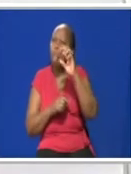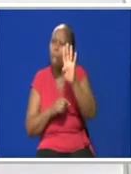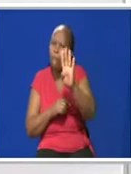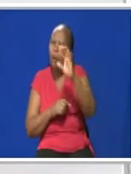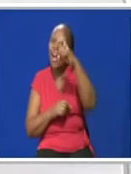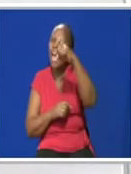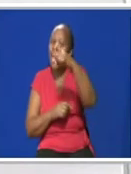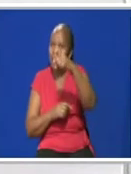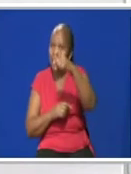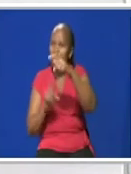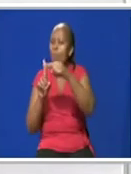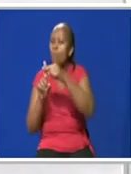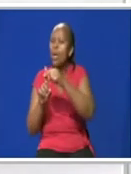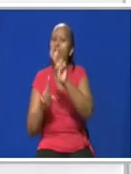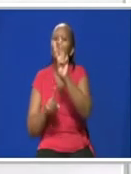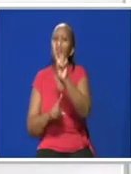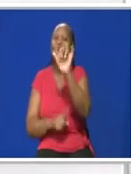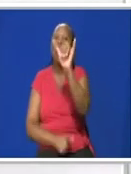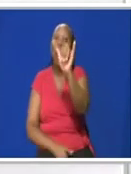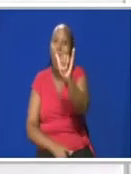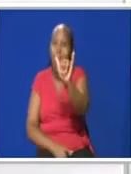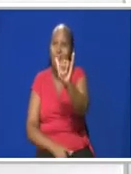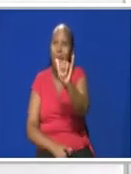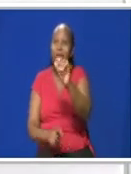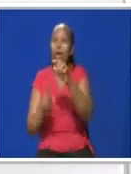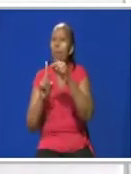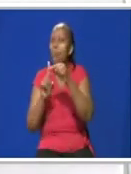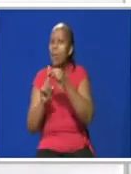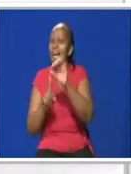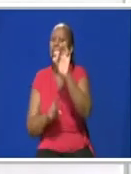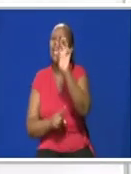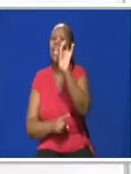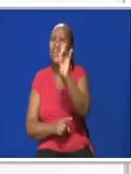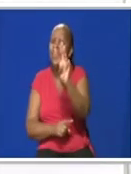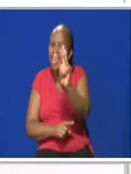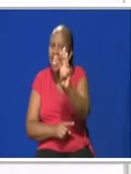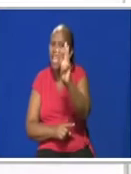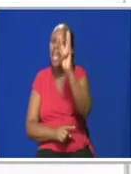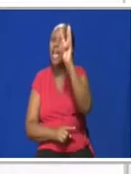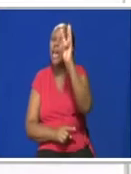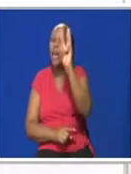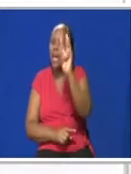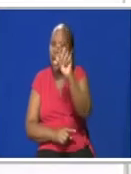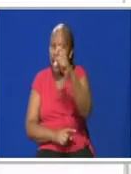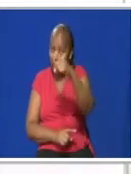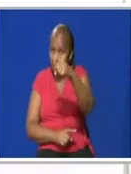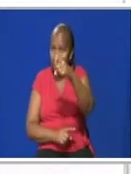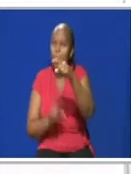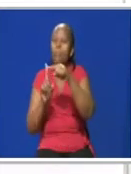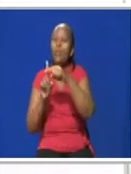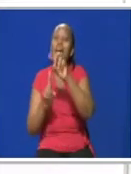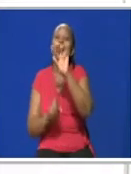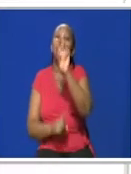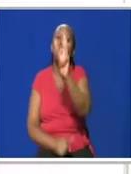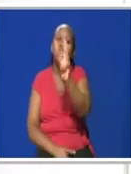4x plus 2y plus 3x